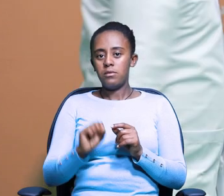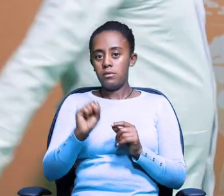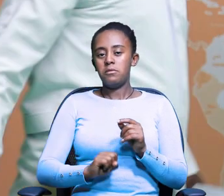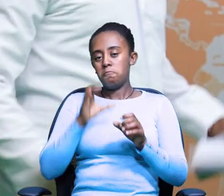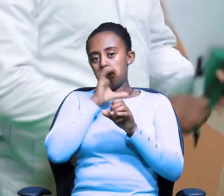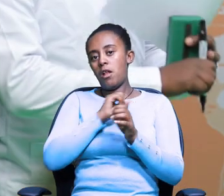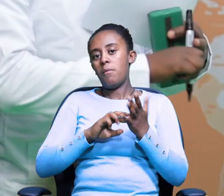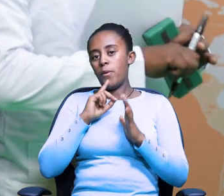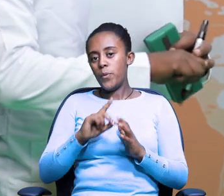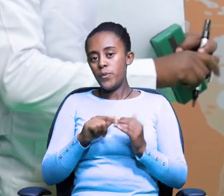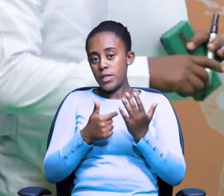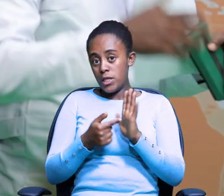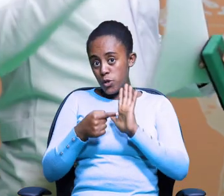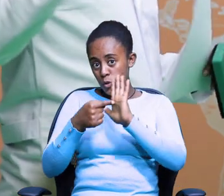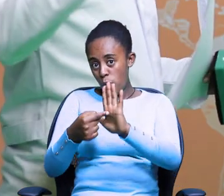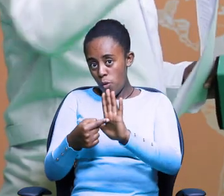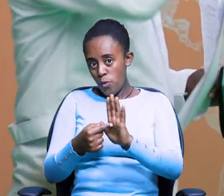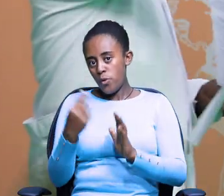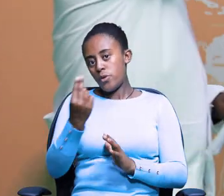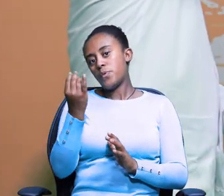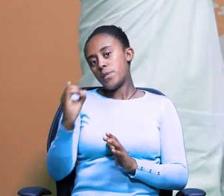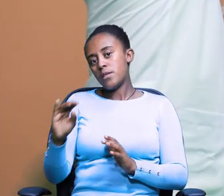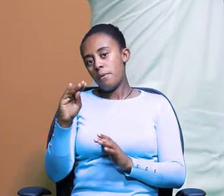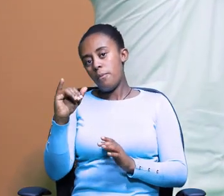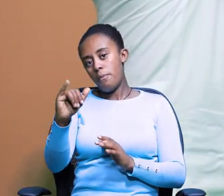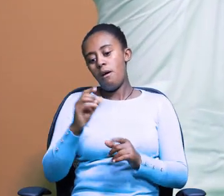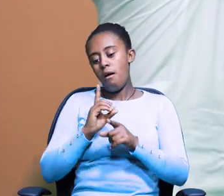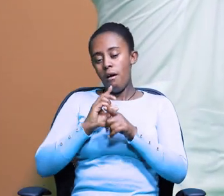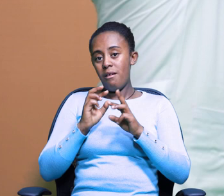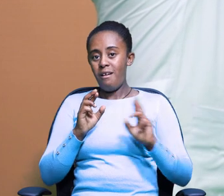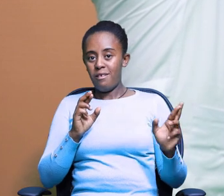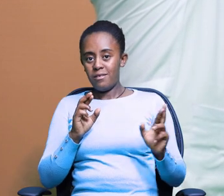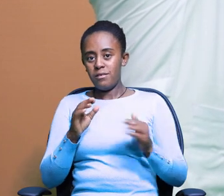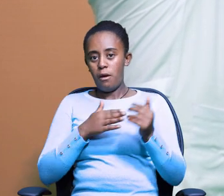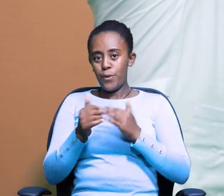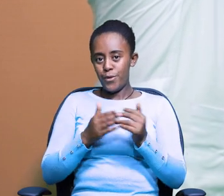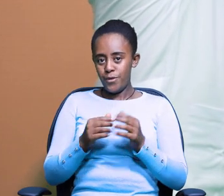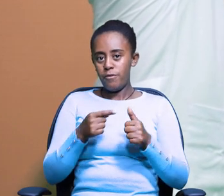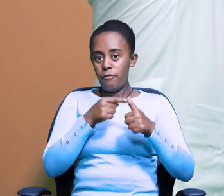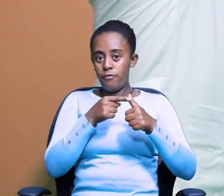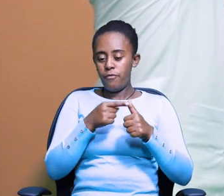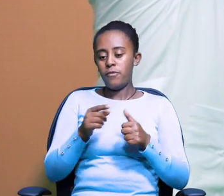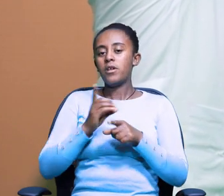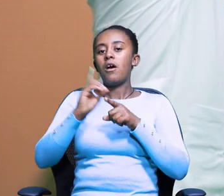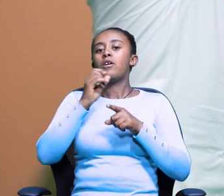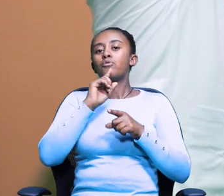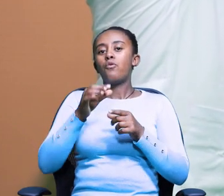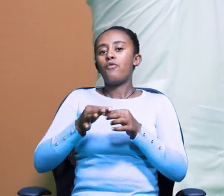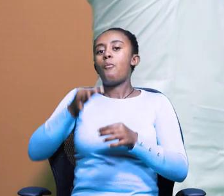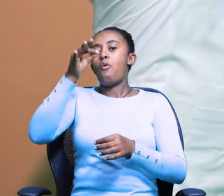this point, because this show using by our right-hand rule, My finger shows the direction of the